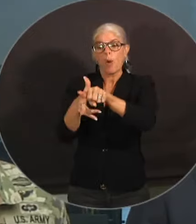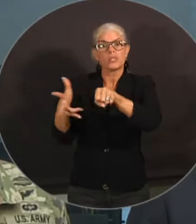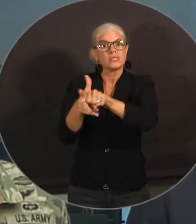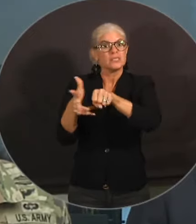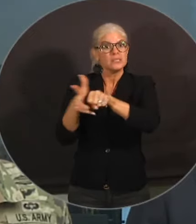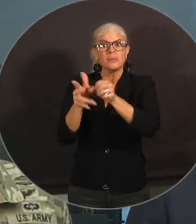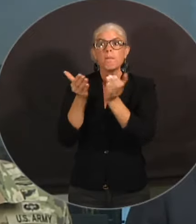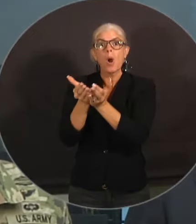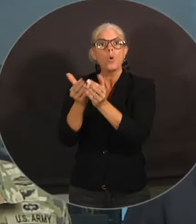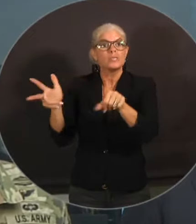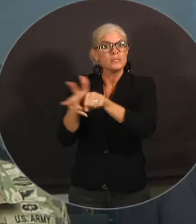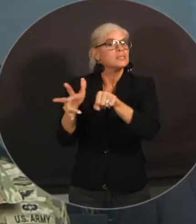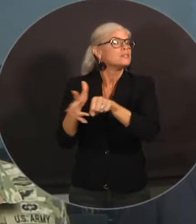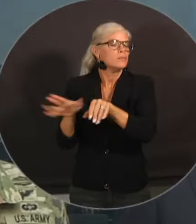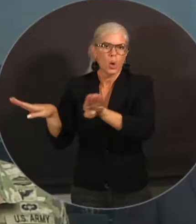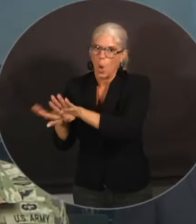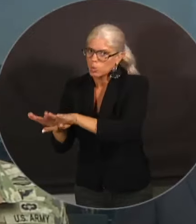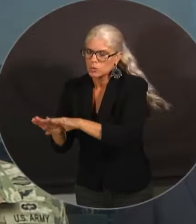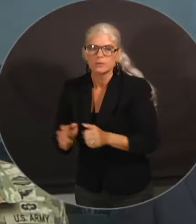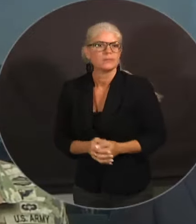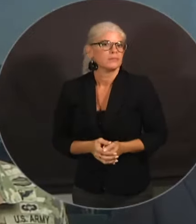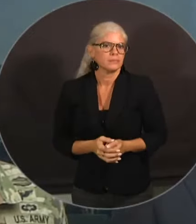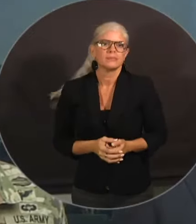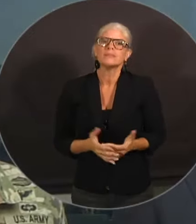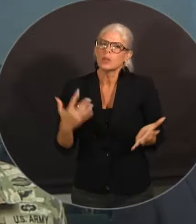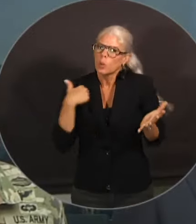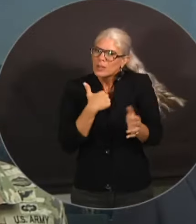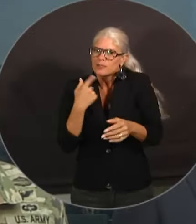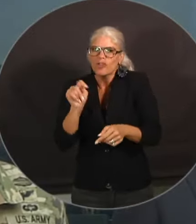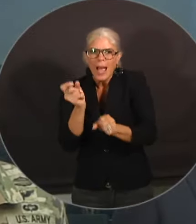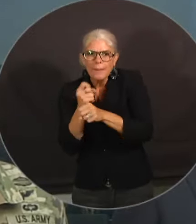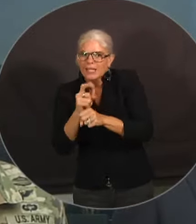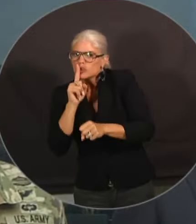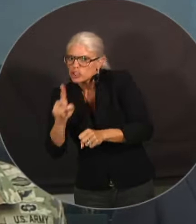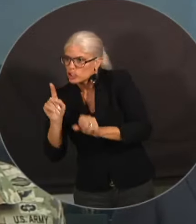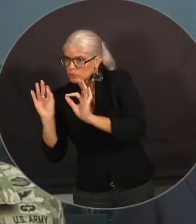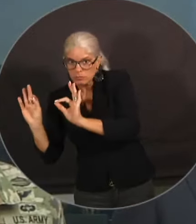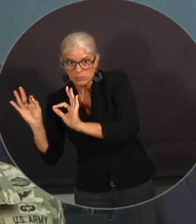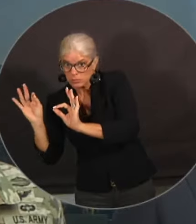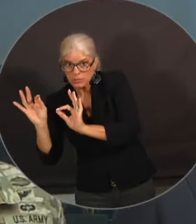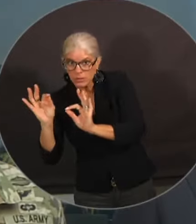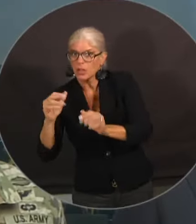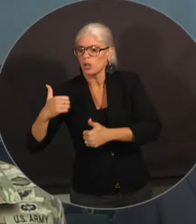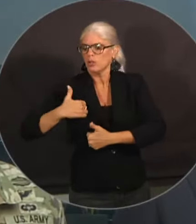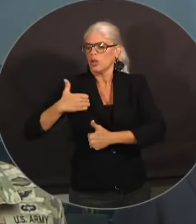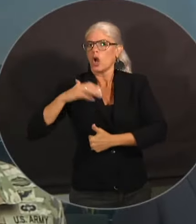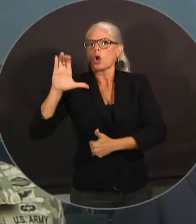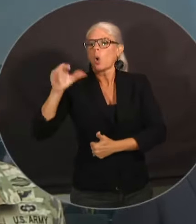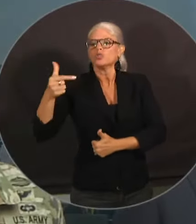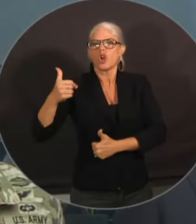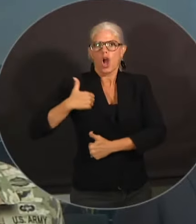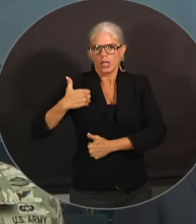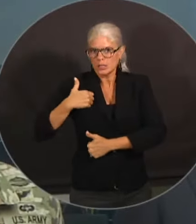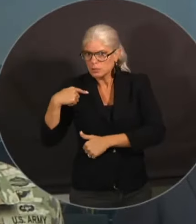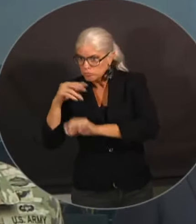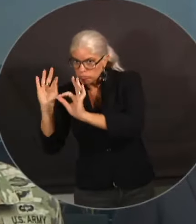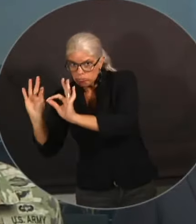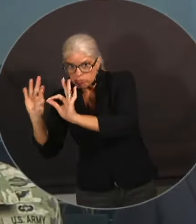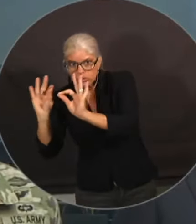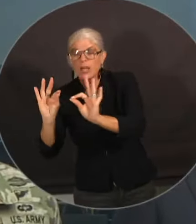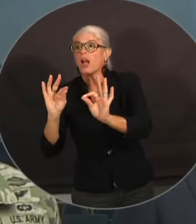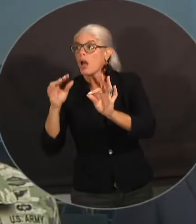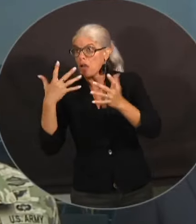for the storm. And again, we'll coordinate closely with them and the Coast Guard to open those back up as soon as the storm passes through. Again, thank you, Governor, for